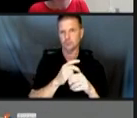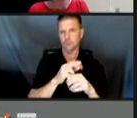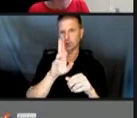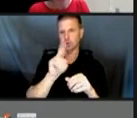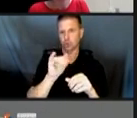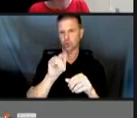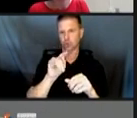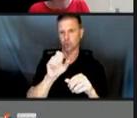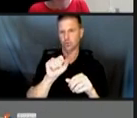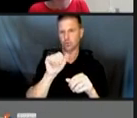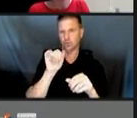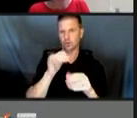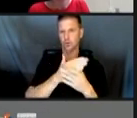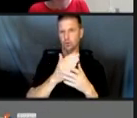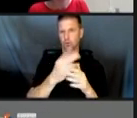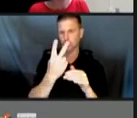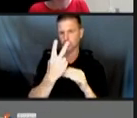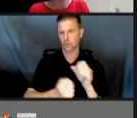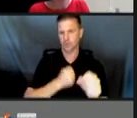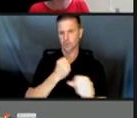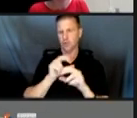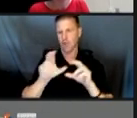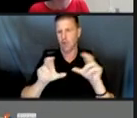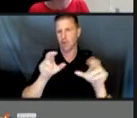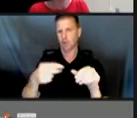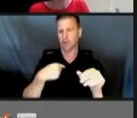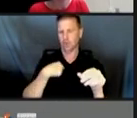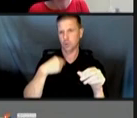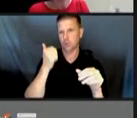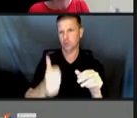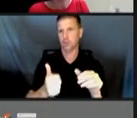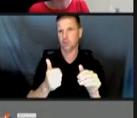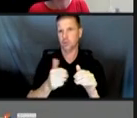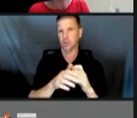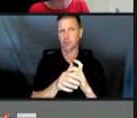units that between the 2 years allocation that we can